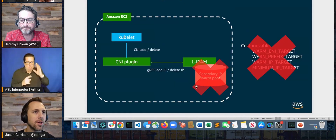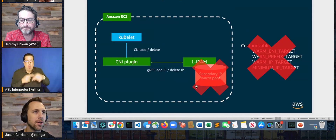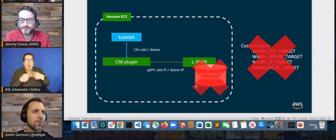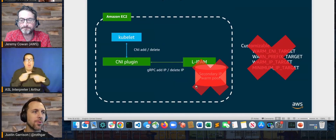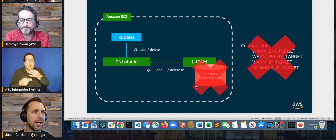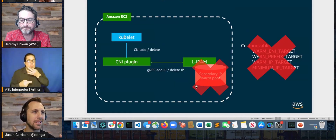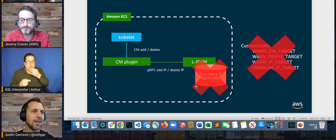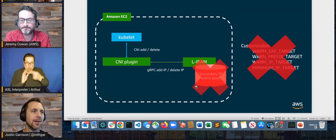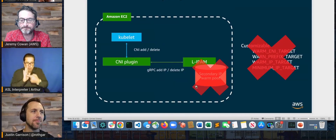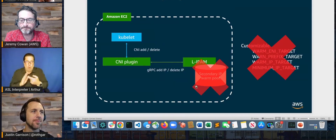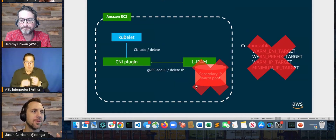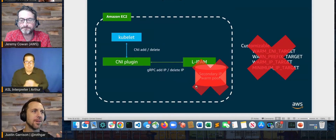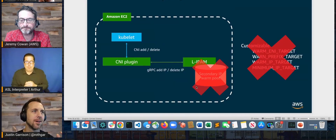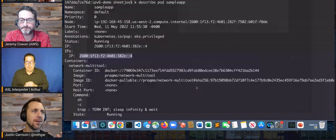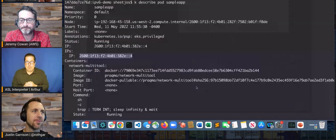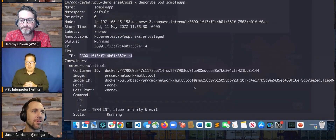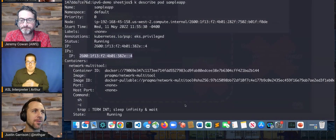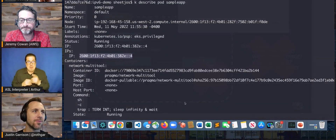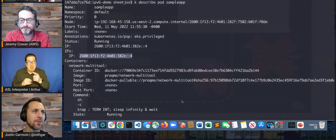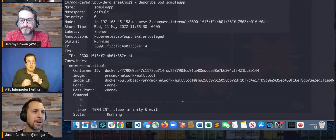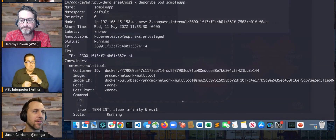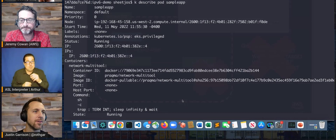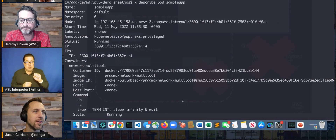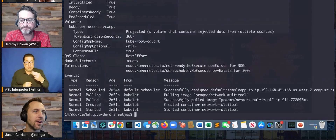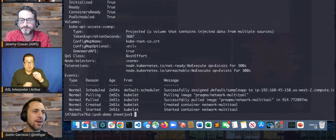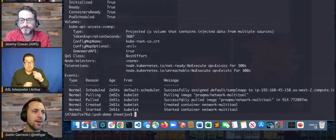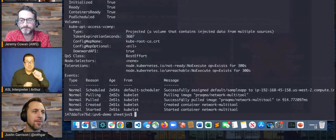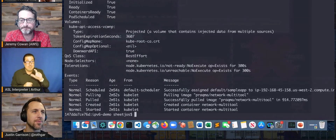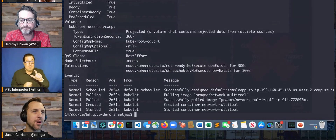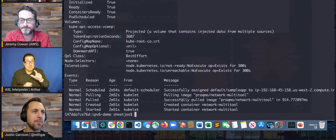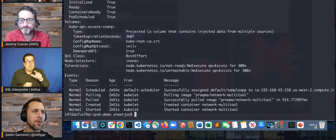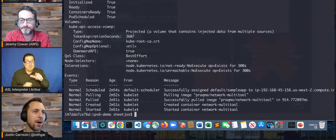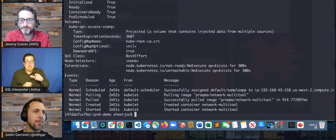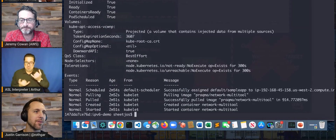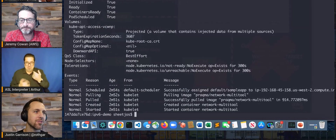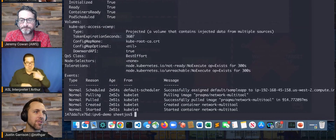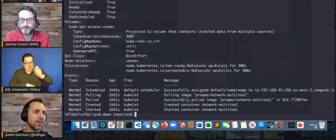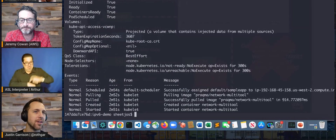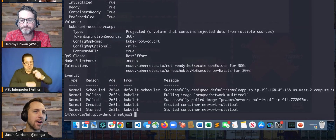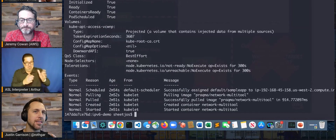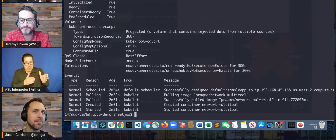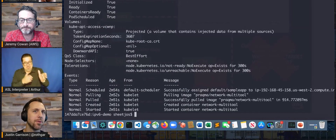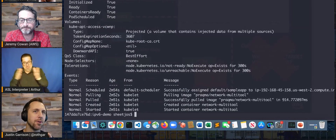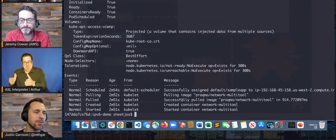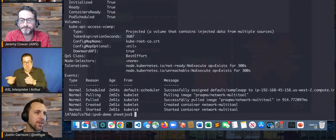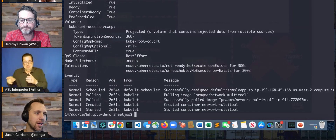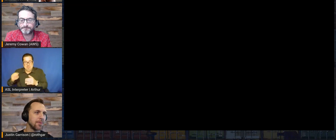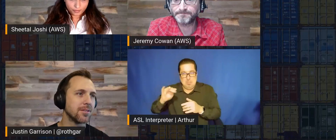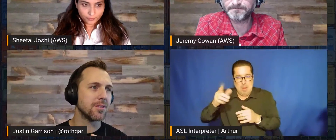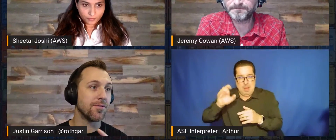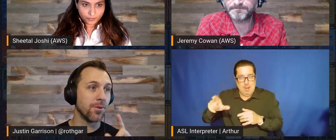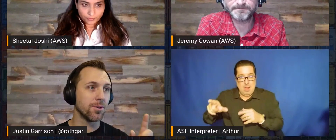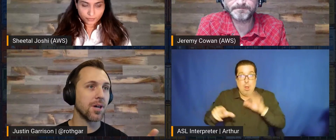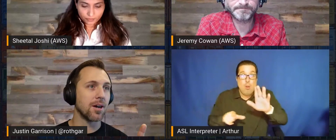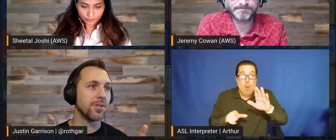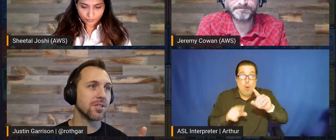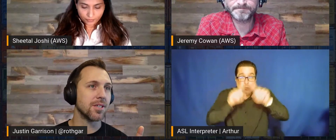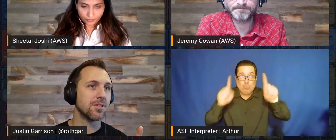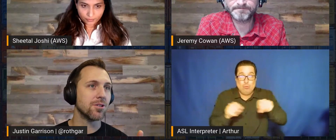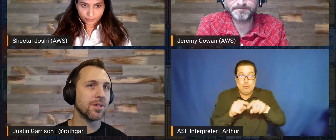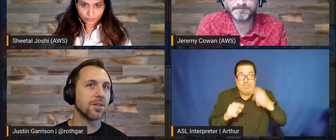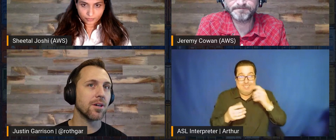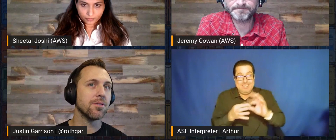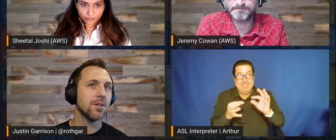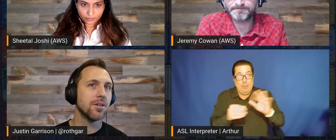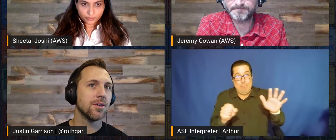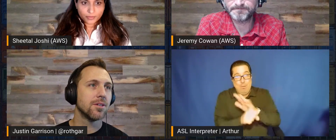Sheetal, we're right at time for Michael. So I'm going to pop out your screen. I did put in the comments the full talk we just